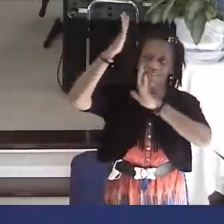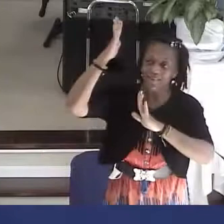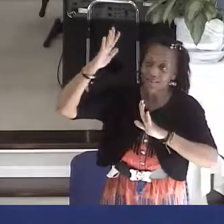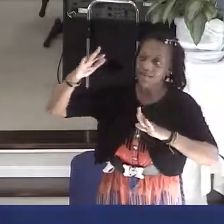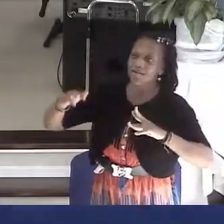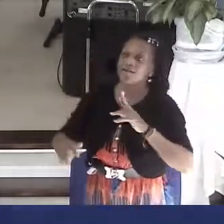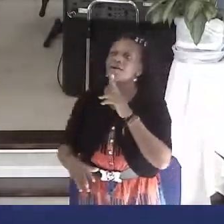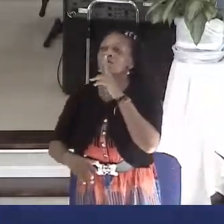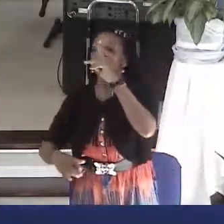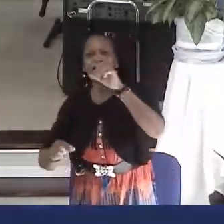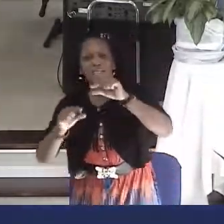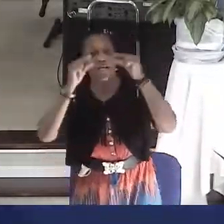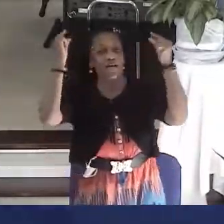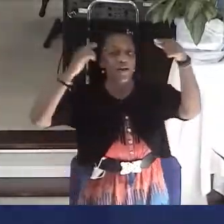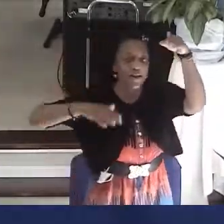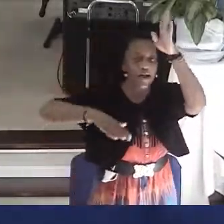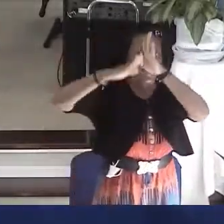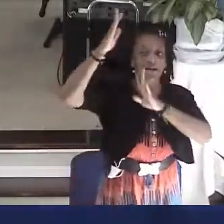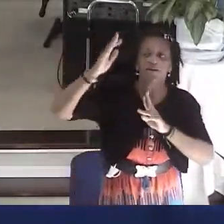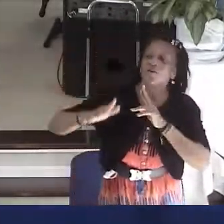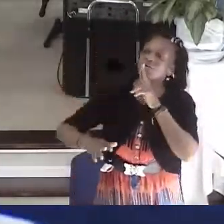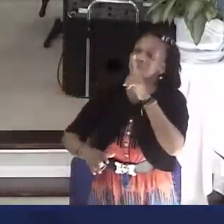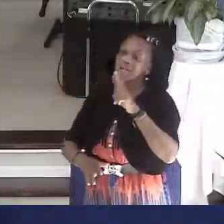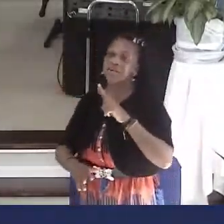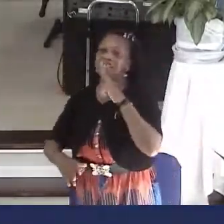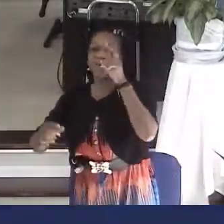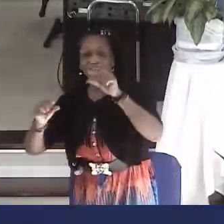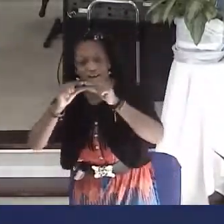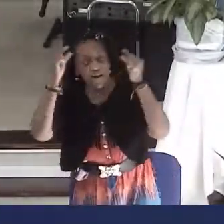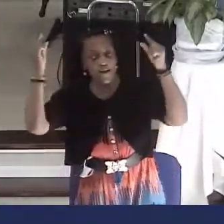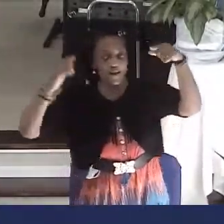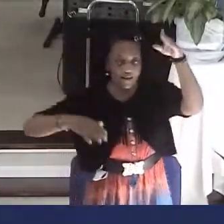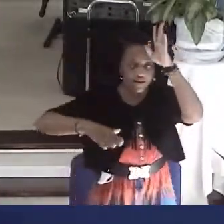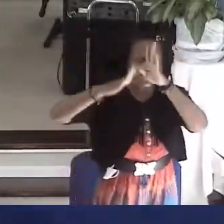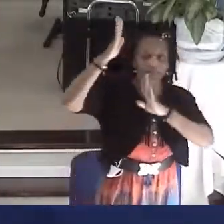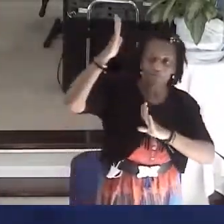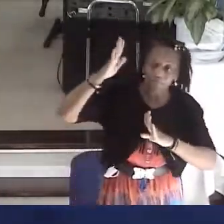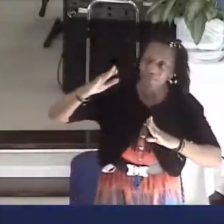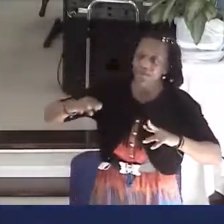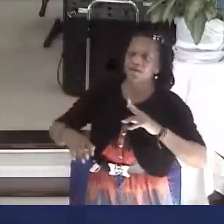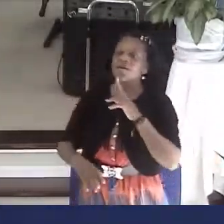That's who you are. He really is a great God. He really is a great God.